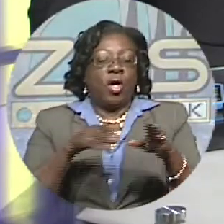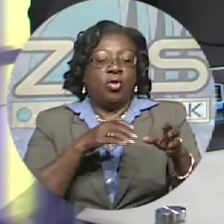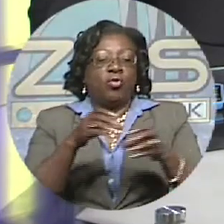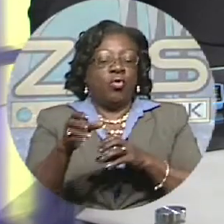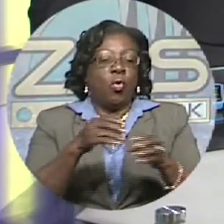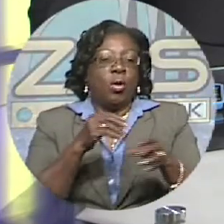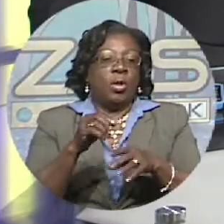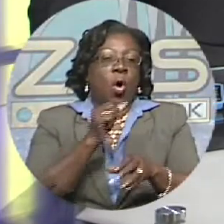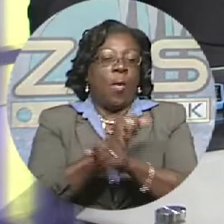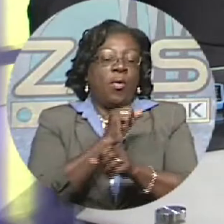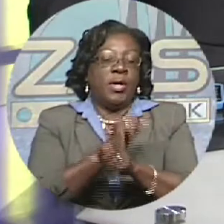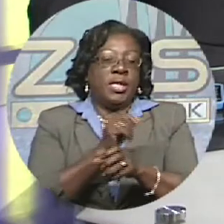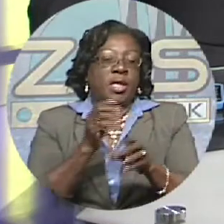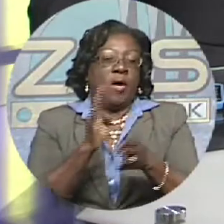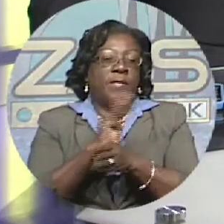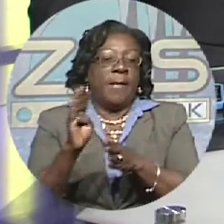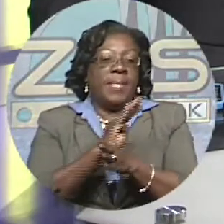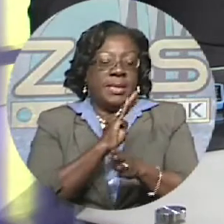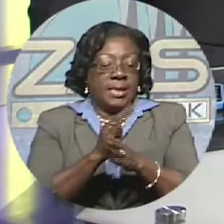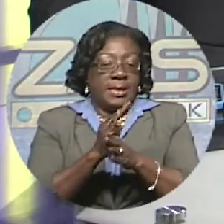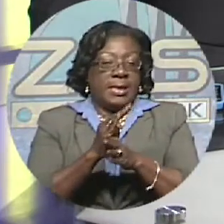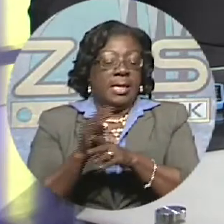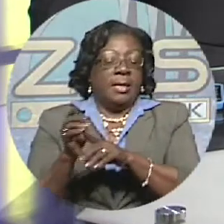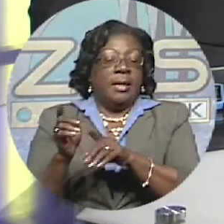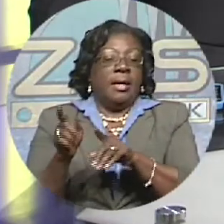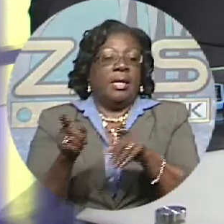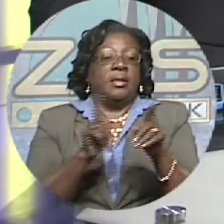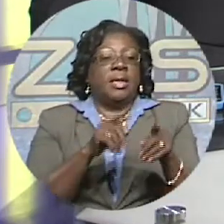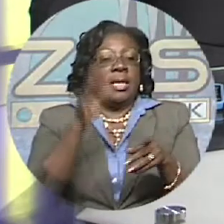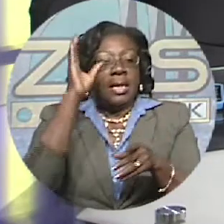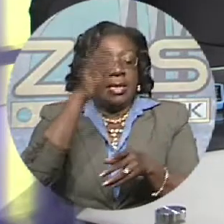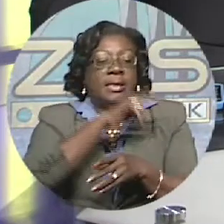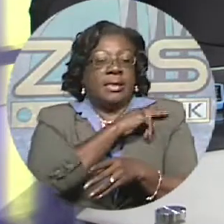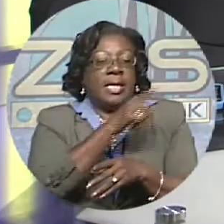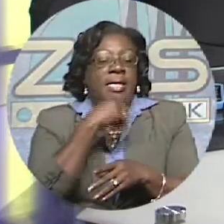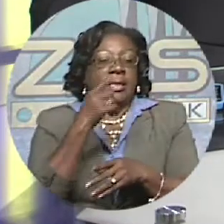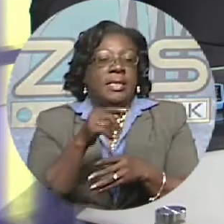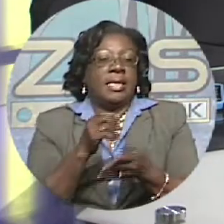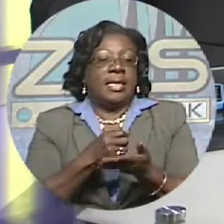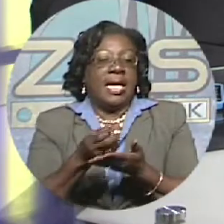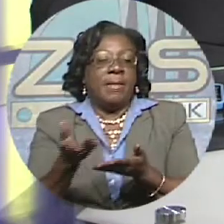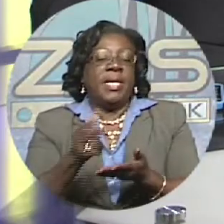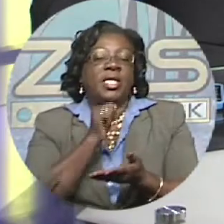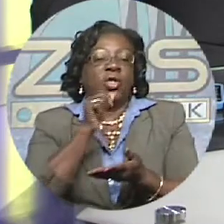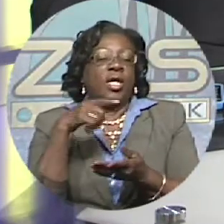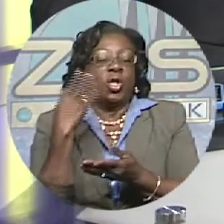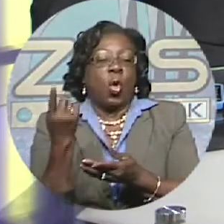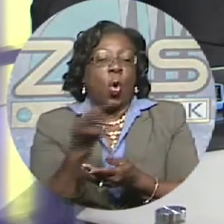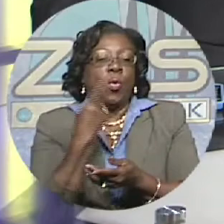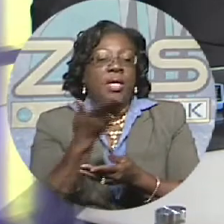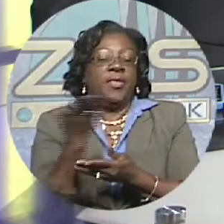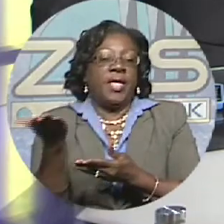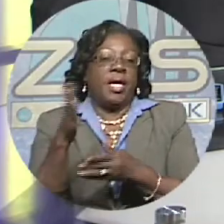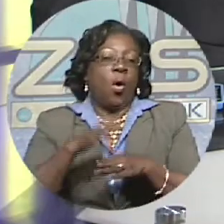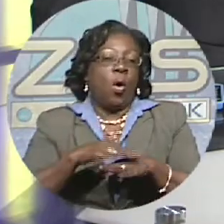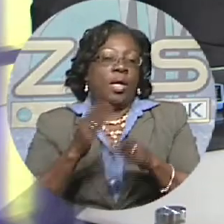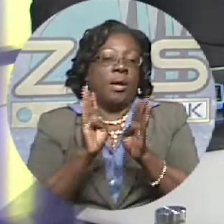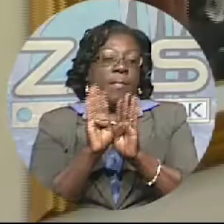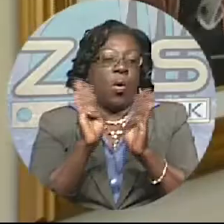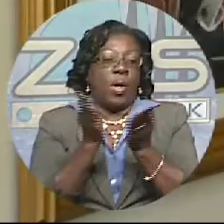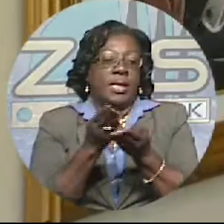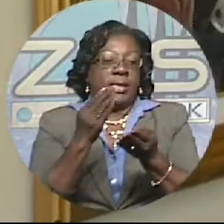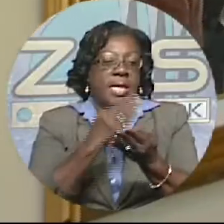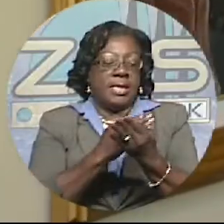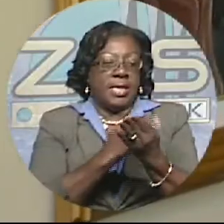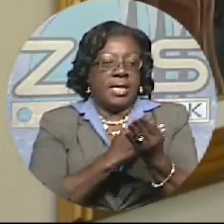and re-established business. And as Clint Watson tells us tonight, it appears gaming is not the only thing on the new board's agenda. It's